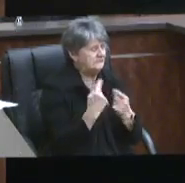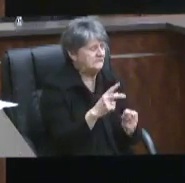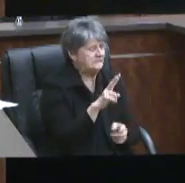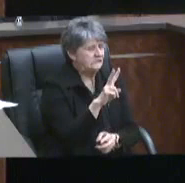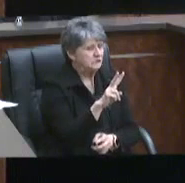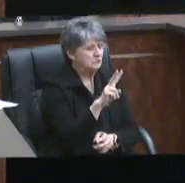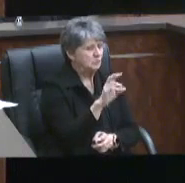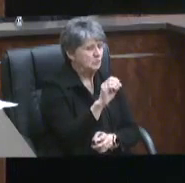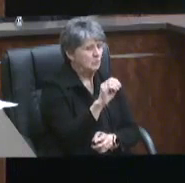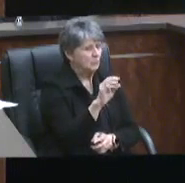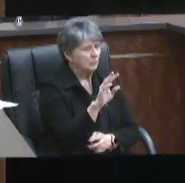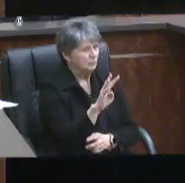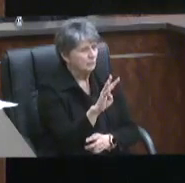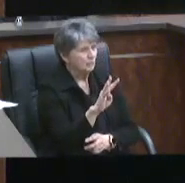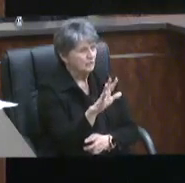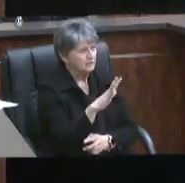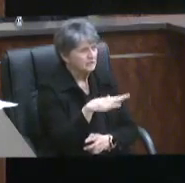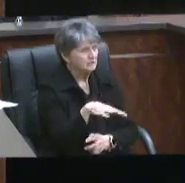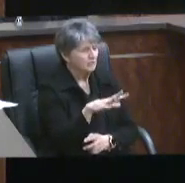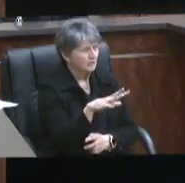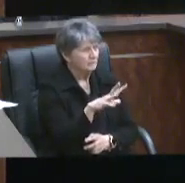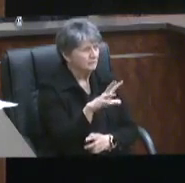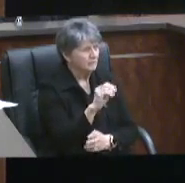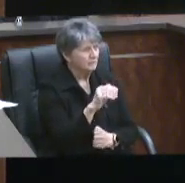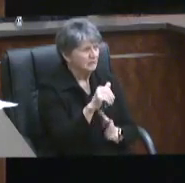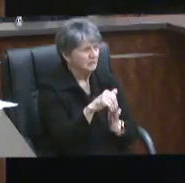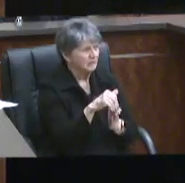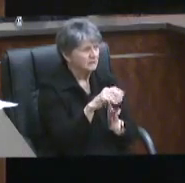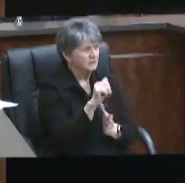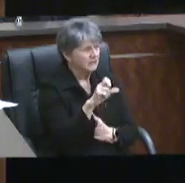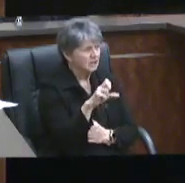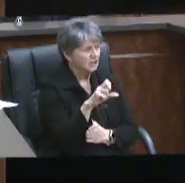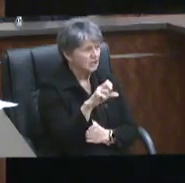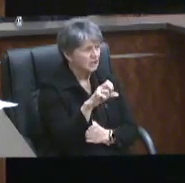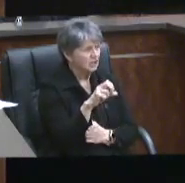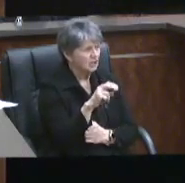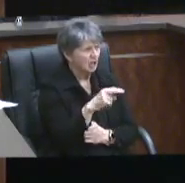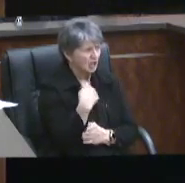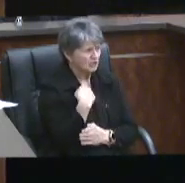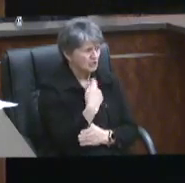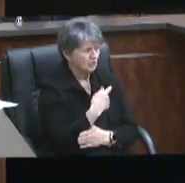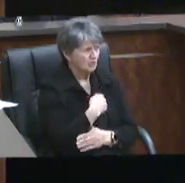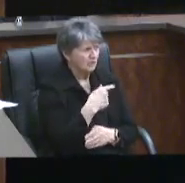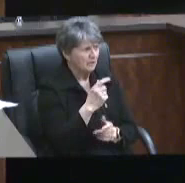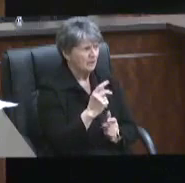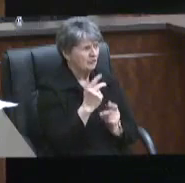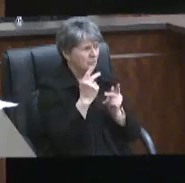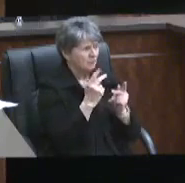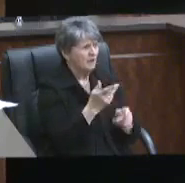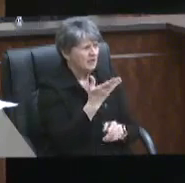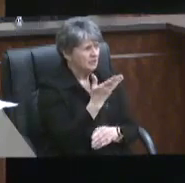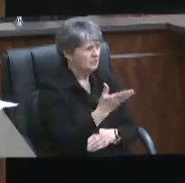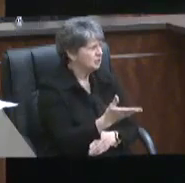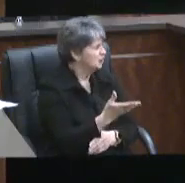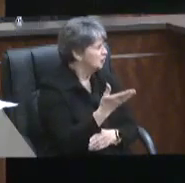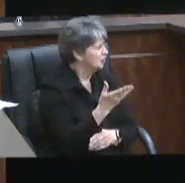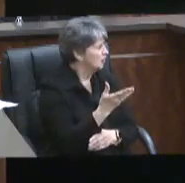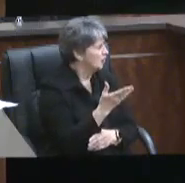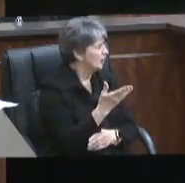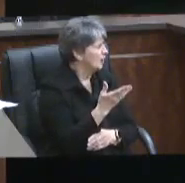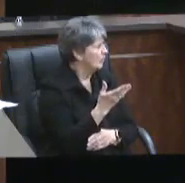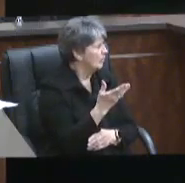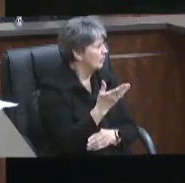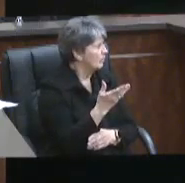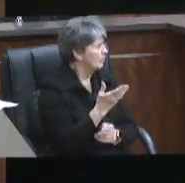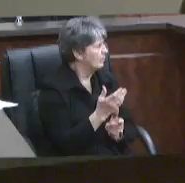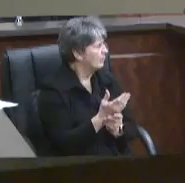2004, it's roughly about $50,000 in cash that we provided to you all. And when we meet, I'll give you all that